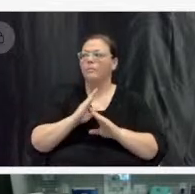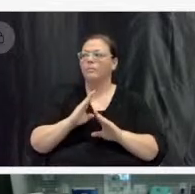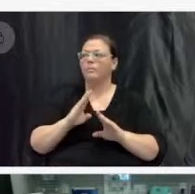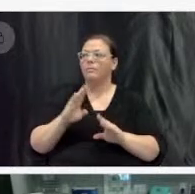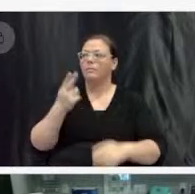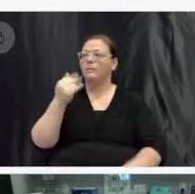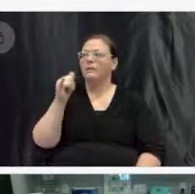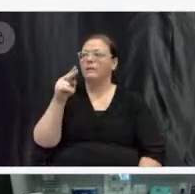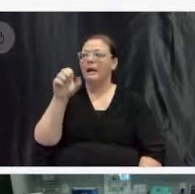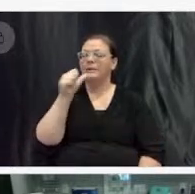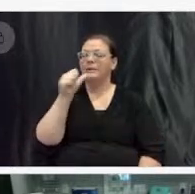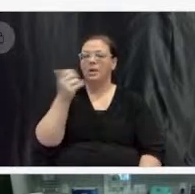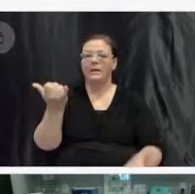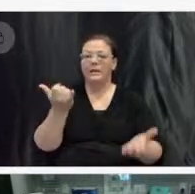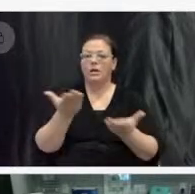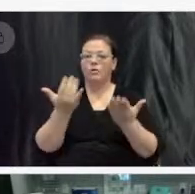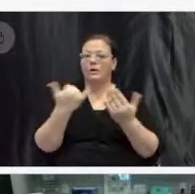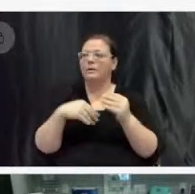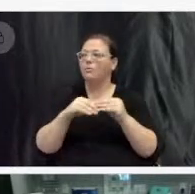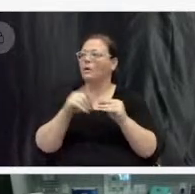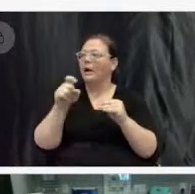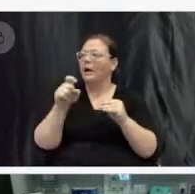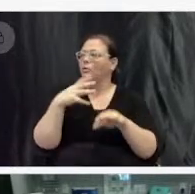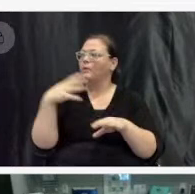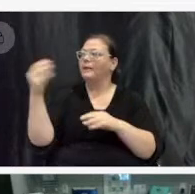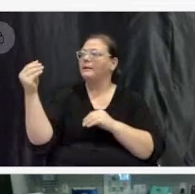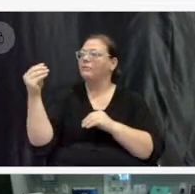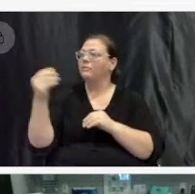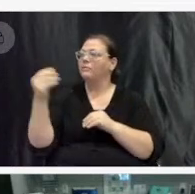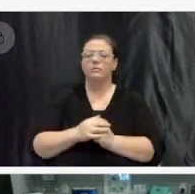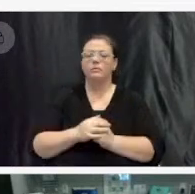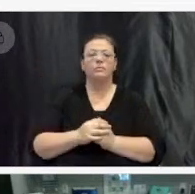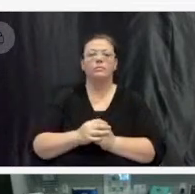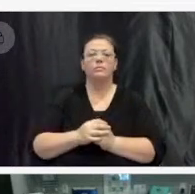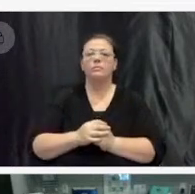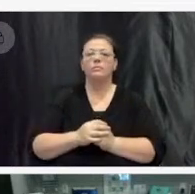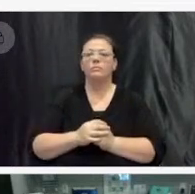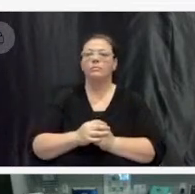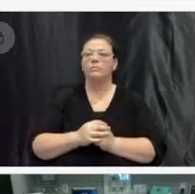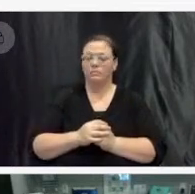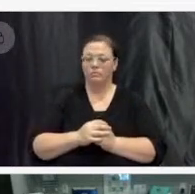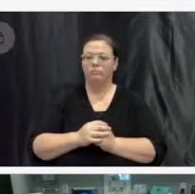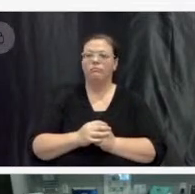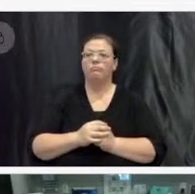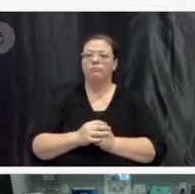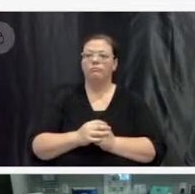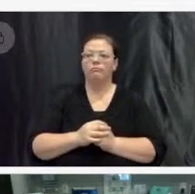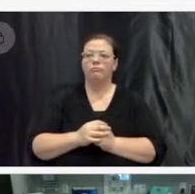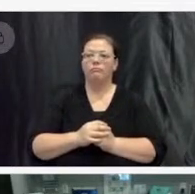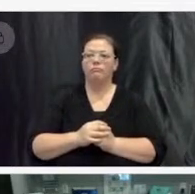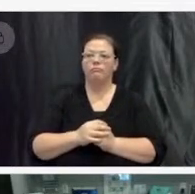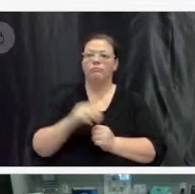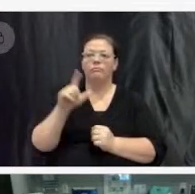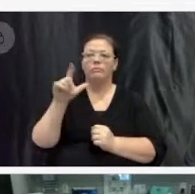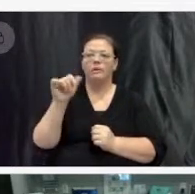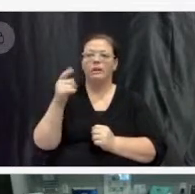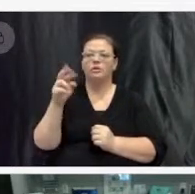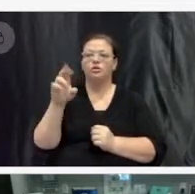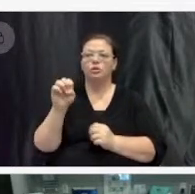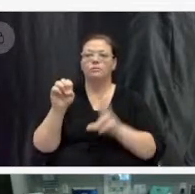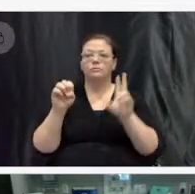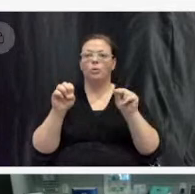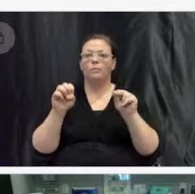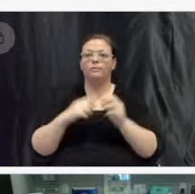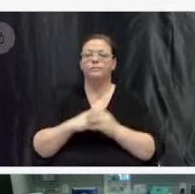Haynes is not here anymore. He had to leave quickly. Okay. Thank you. Latour, No.